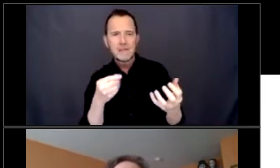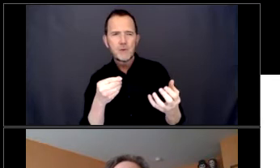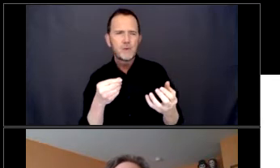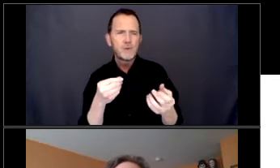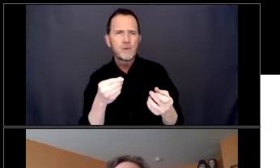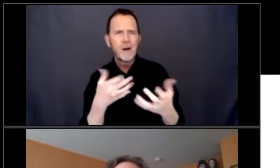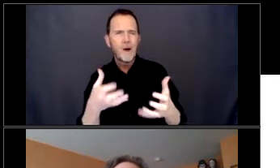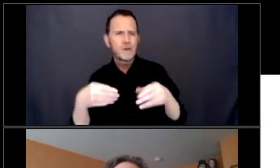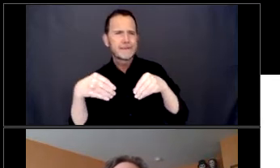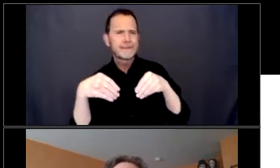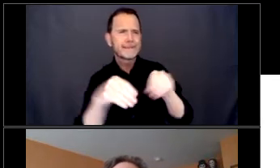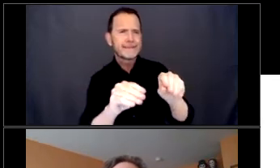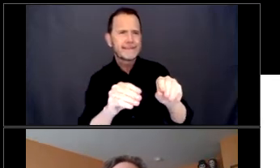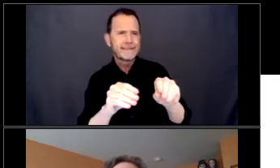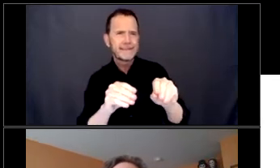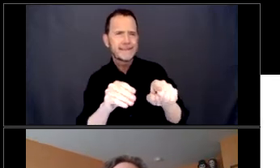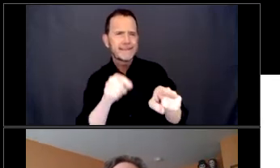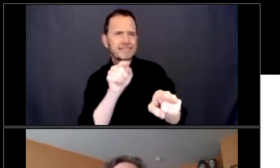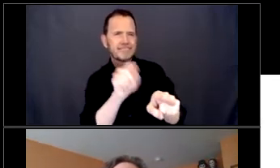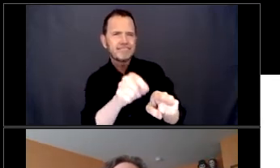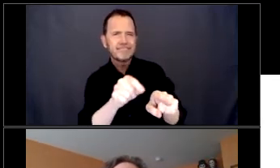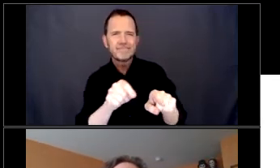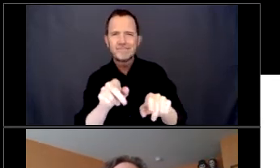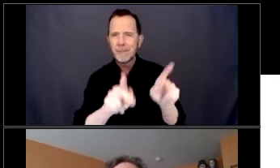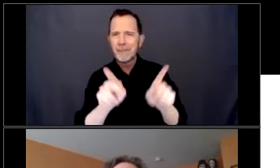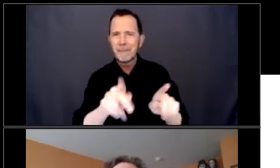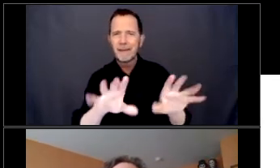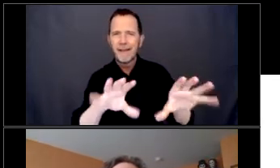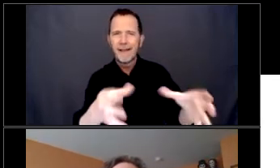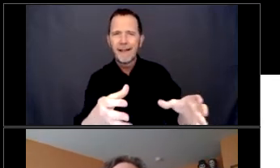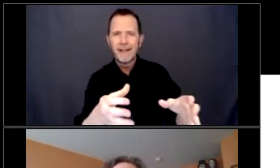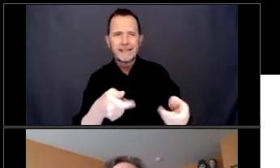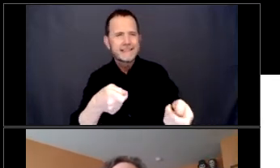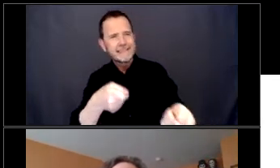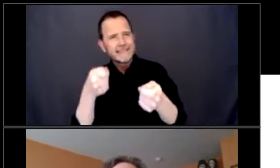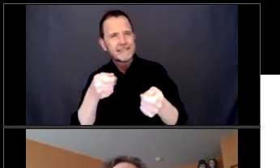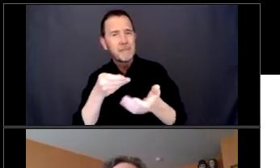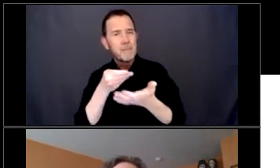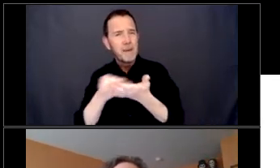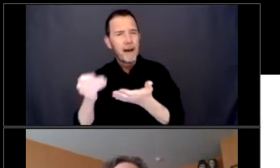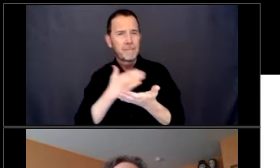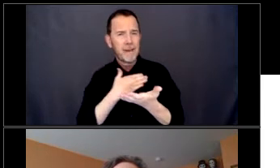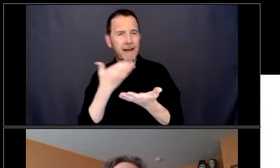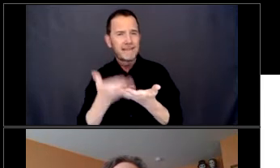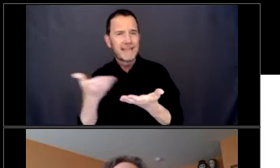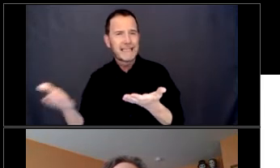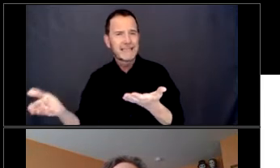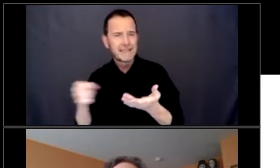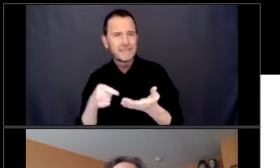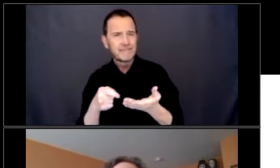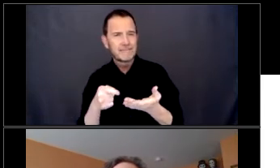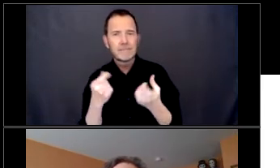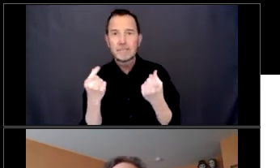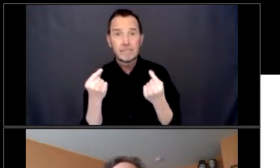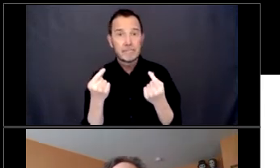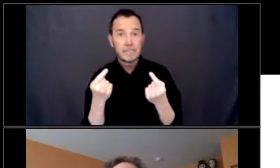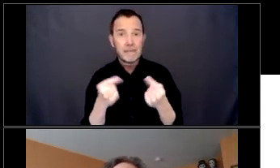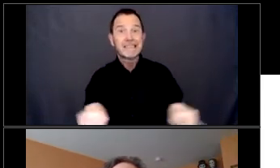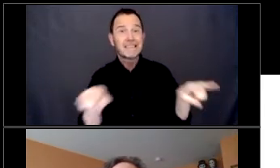consumer population, as we're talking about a target demographic, employing people from